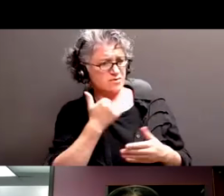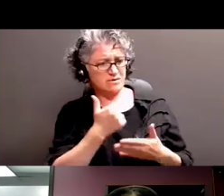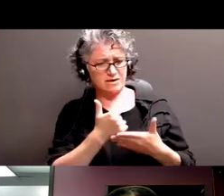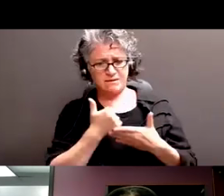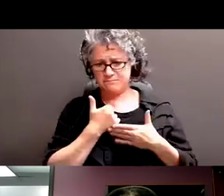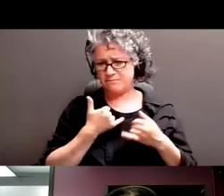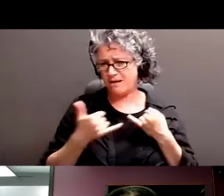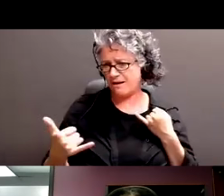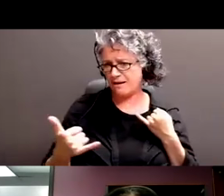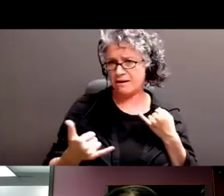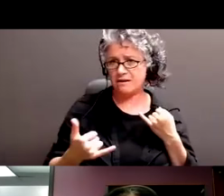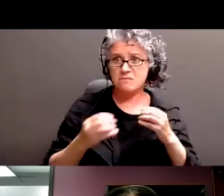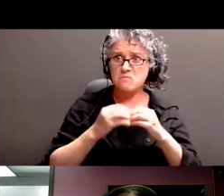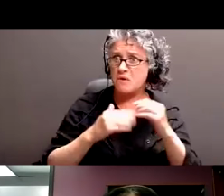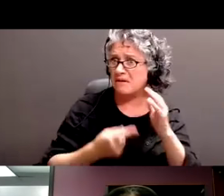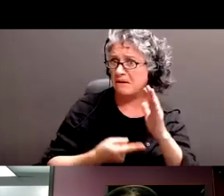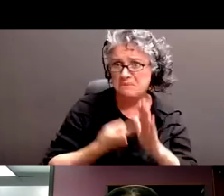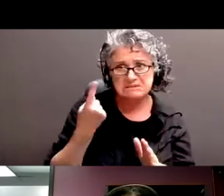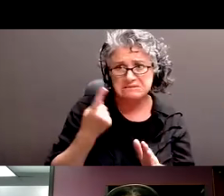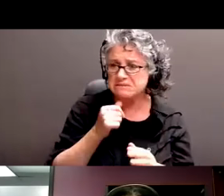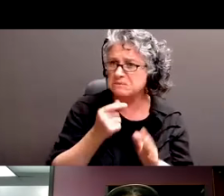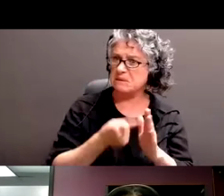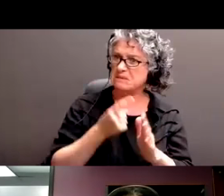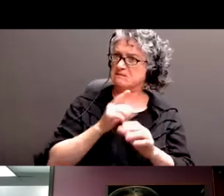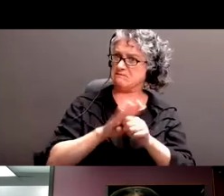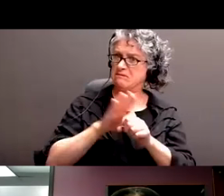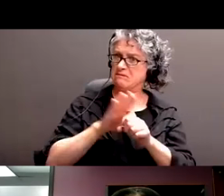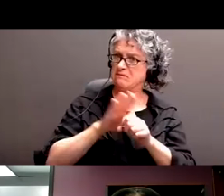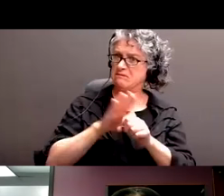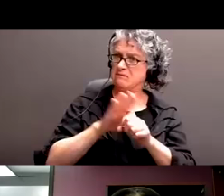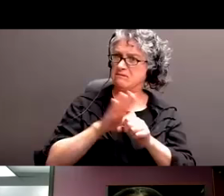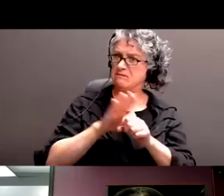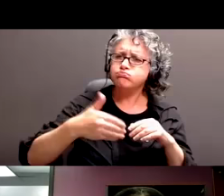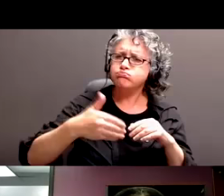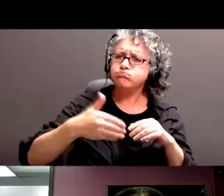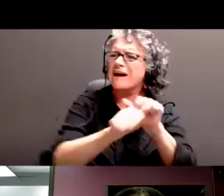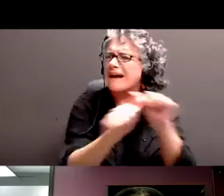They can call us, you know, whenever they need support. And then